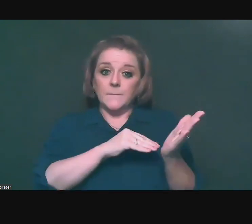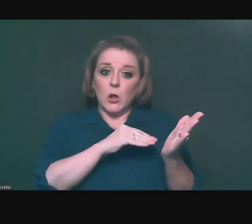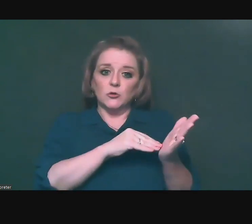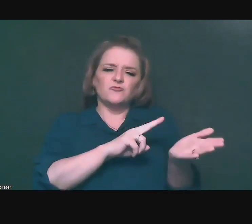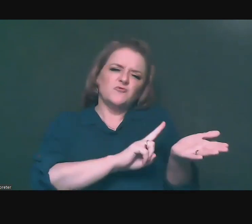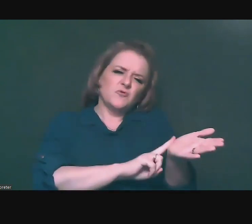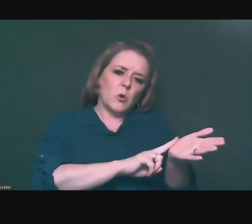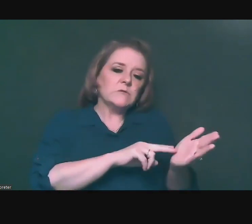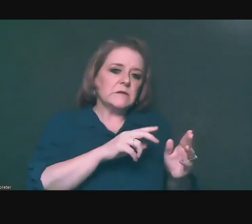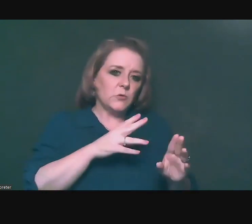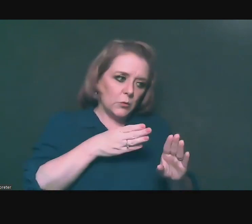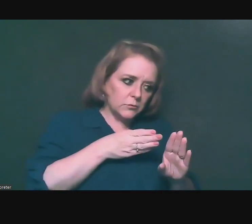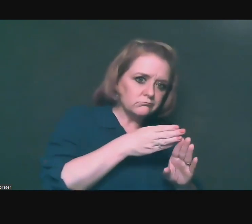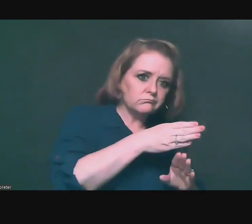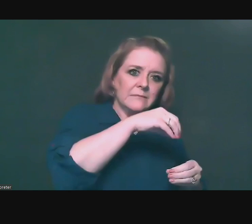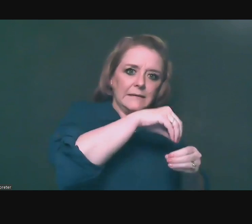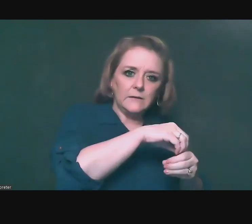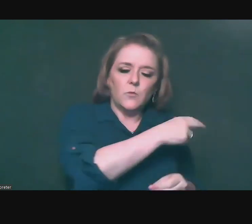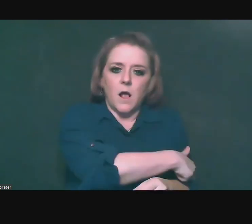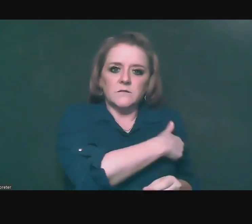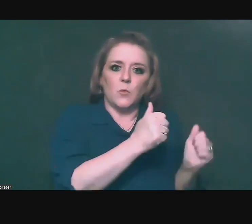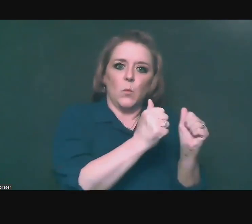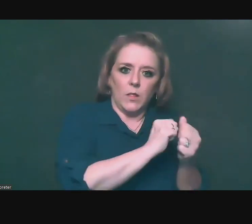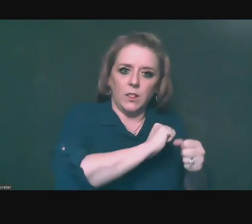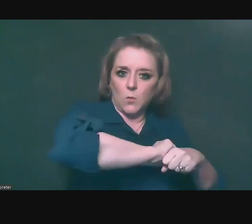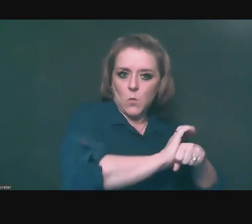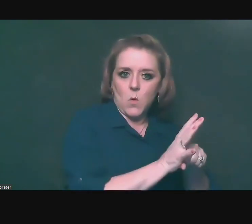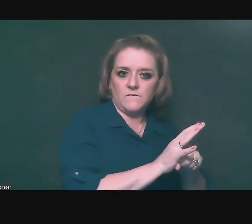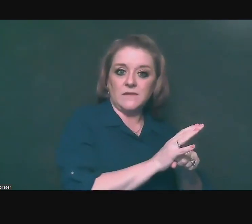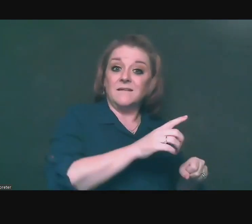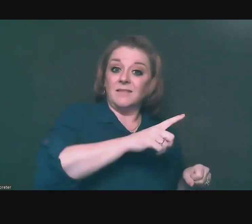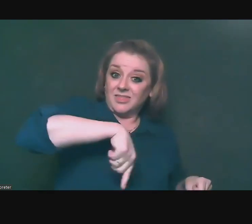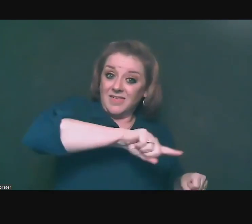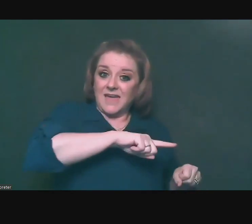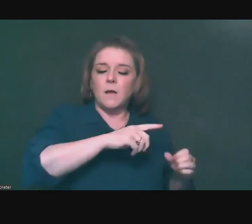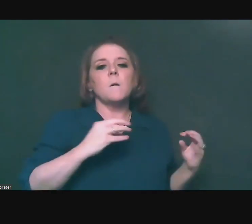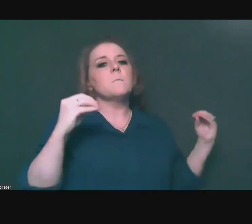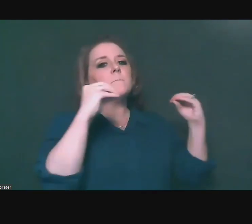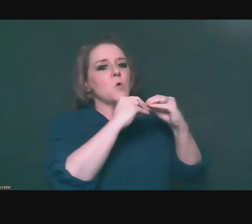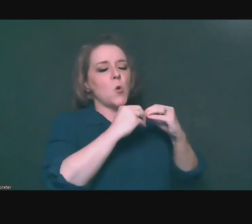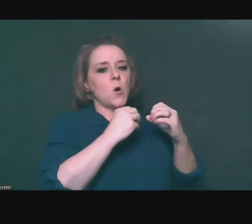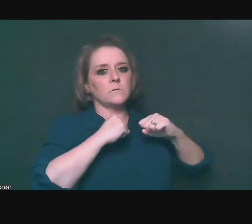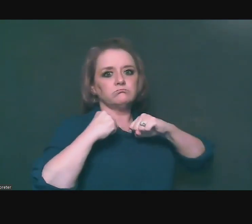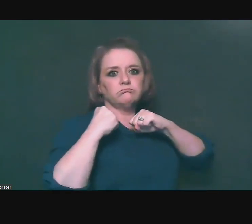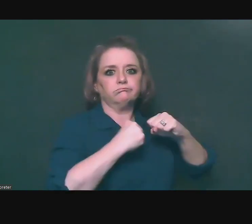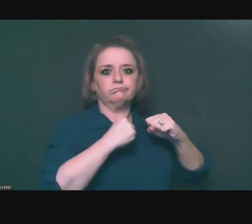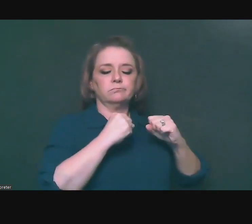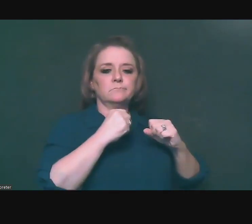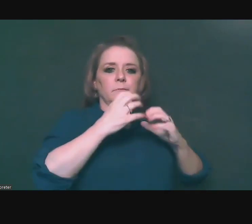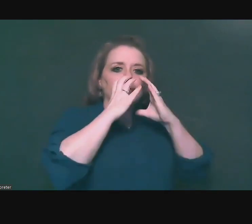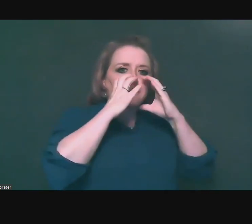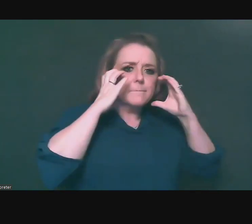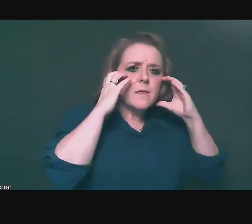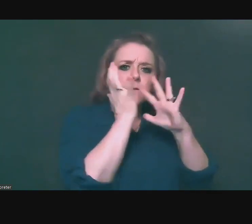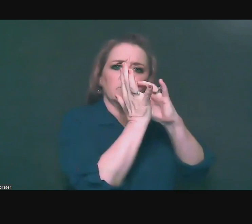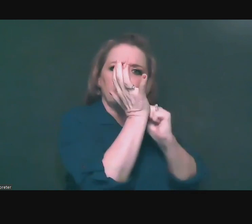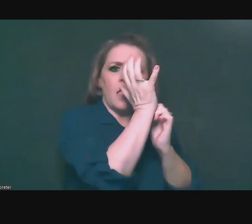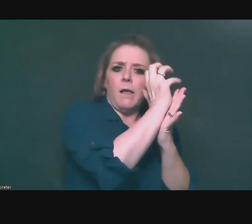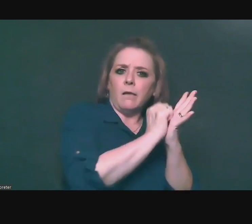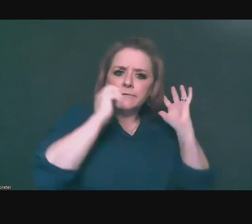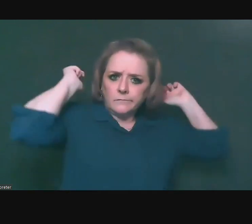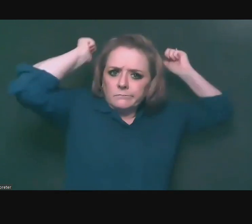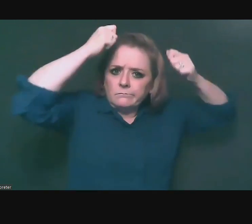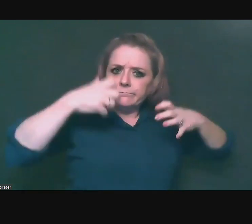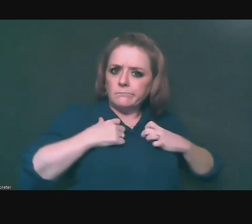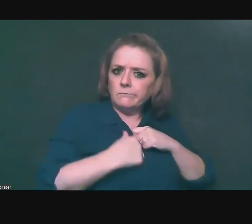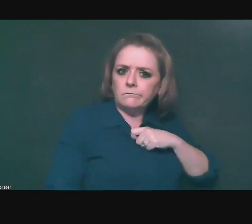COVID. They wear a much extensive set of garb to protect them and the patient so they don't get it and transfer it to each